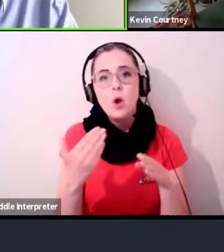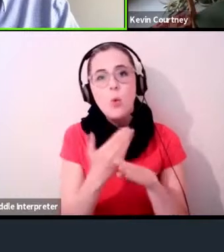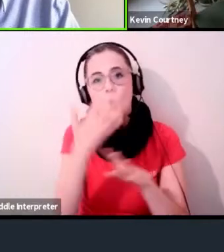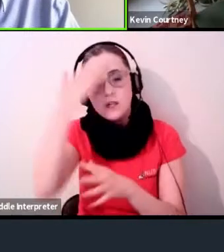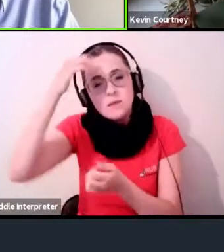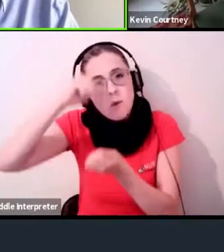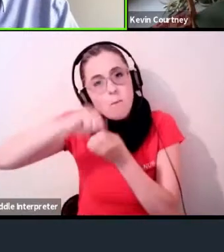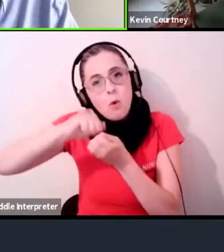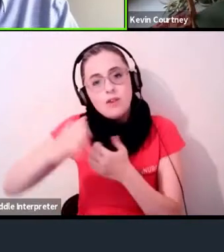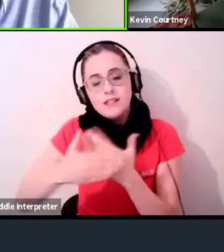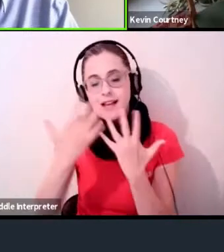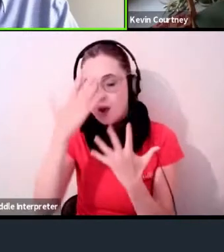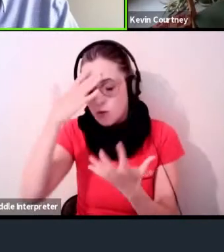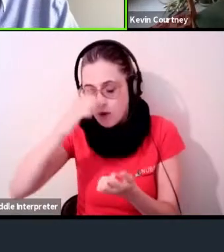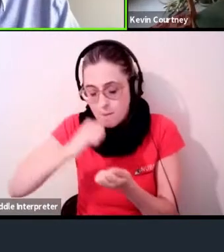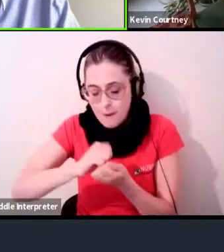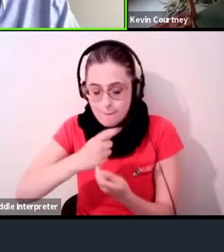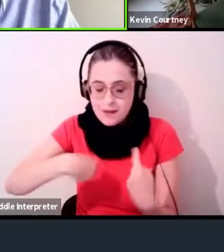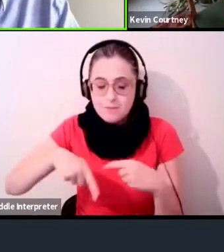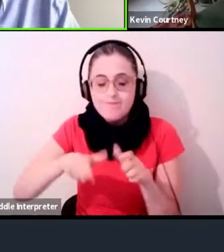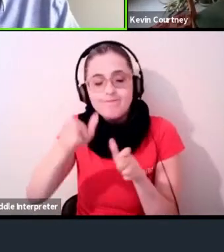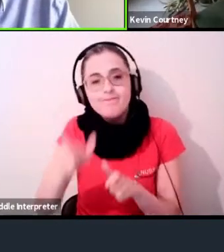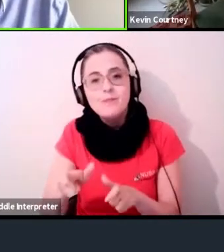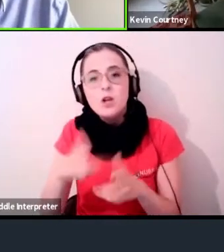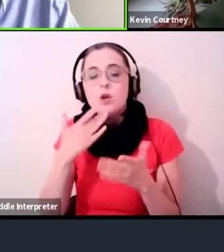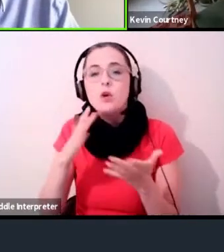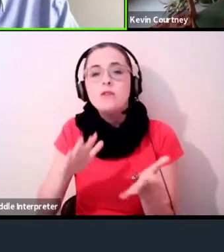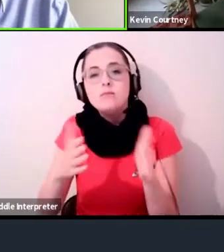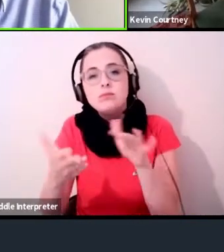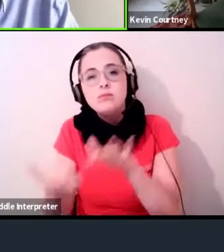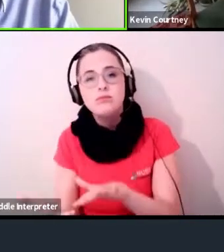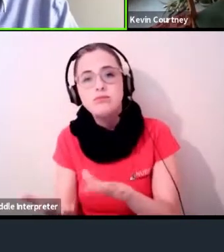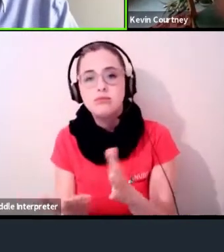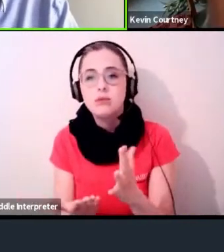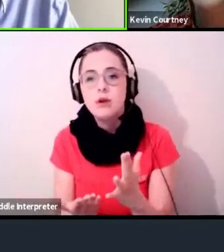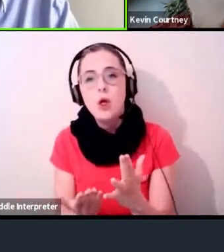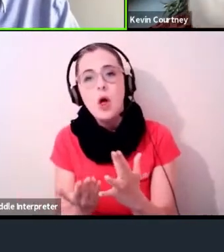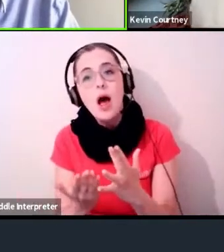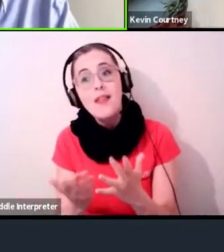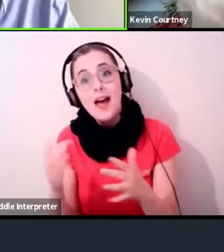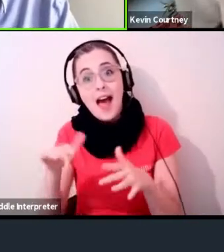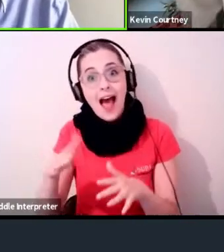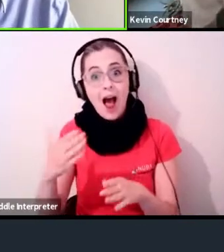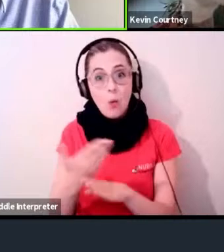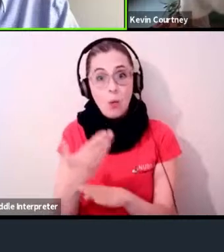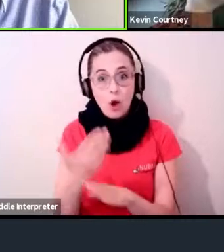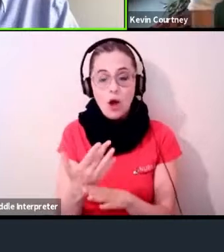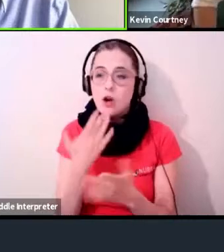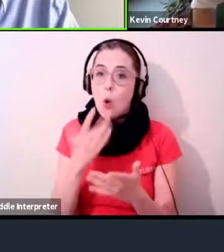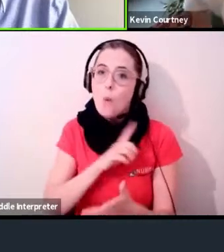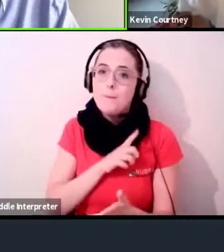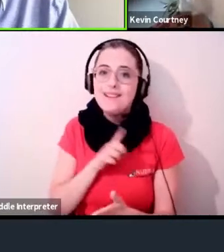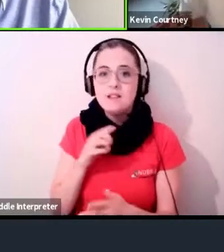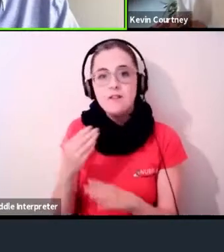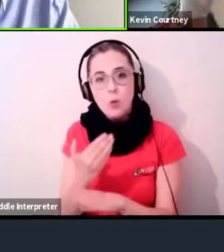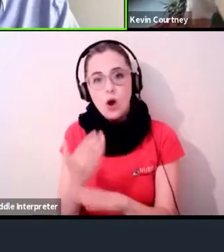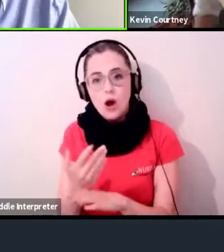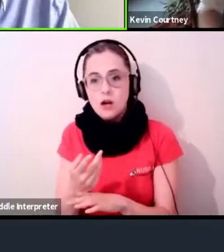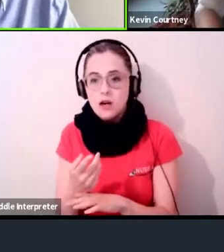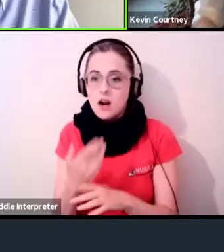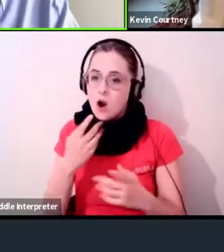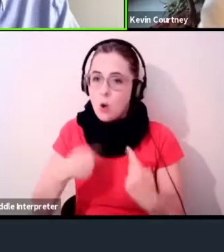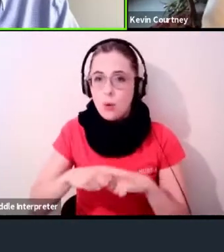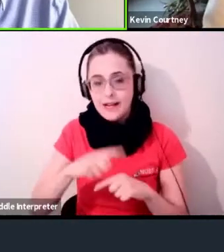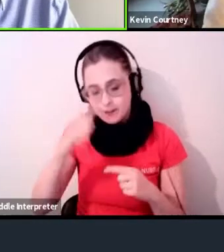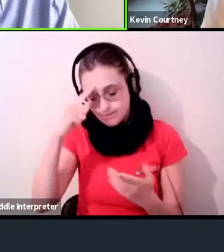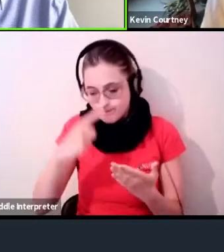at work or because of work, and we resolve to fight to prevent more deaths, injuries and disease as a